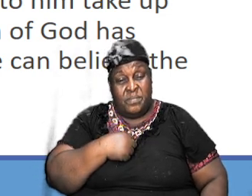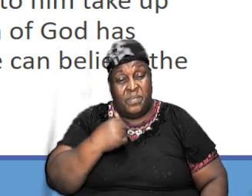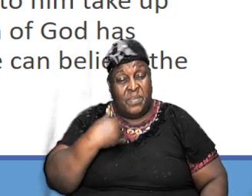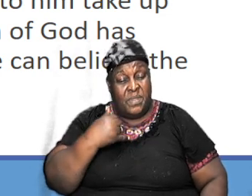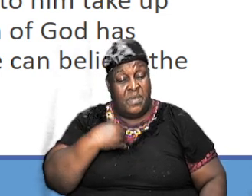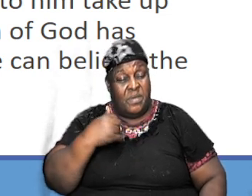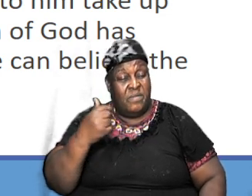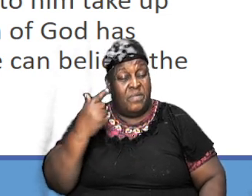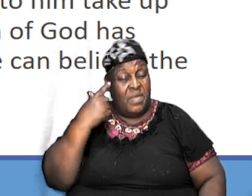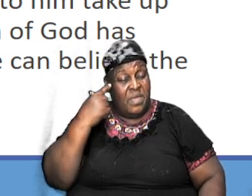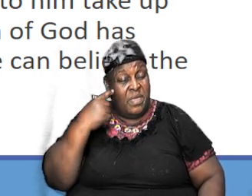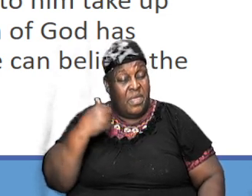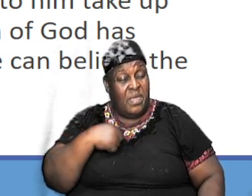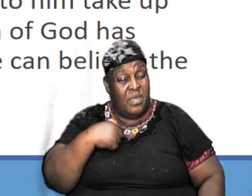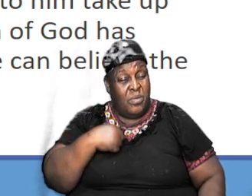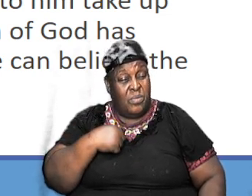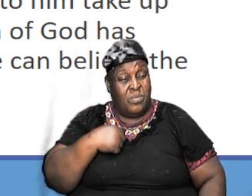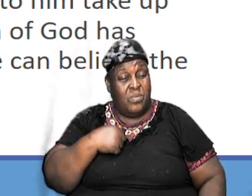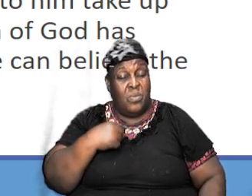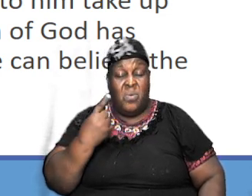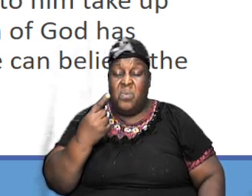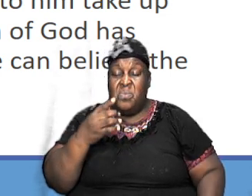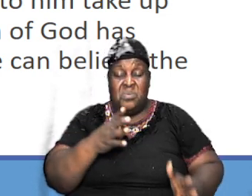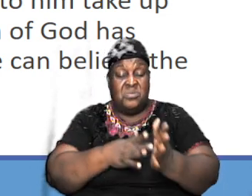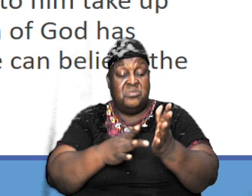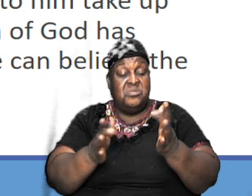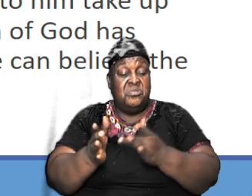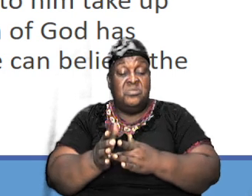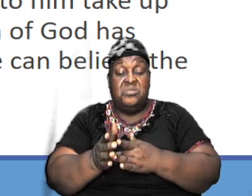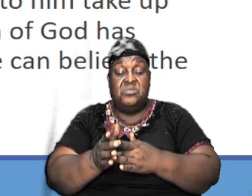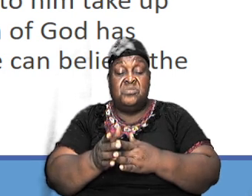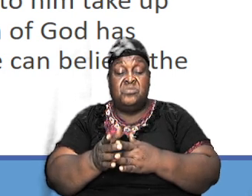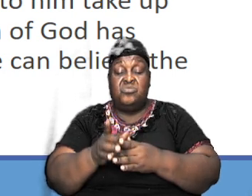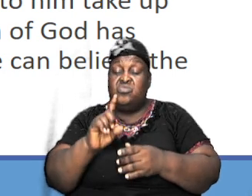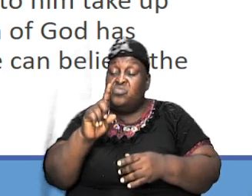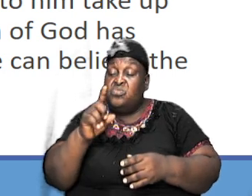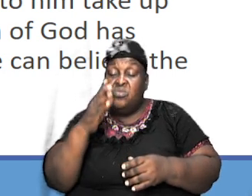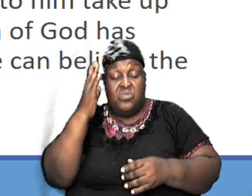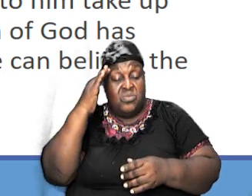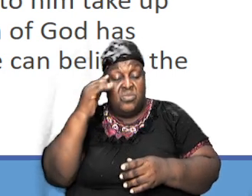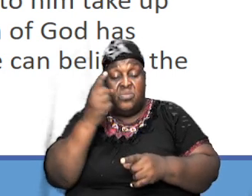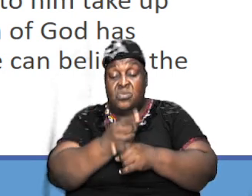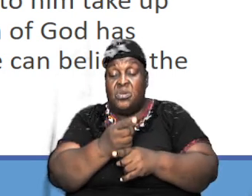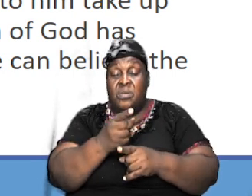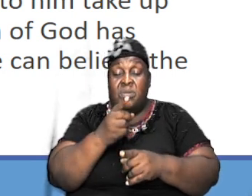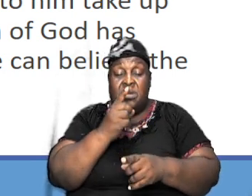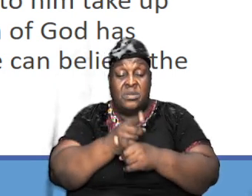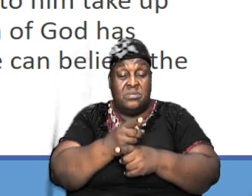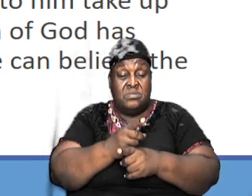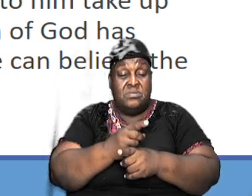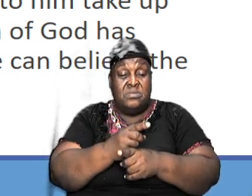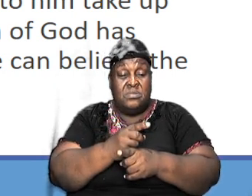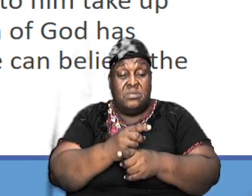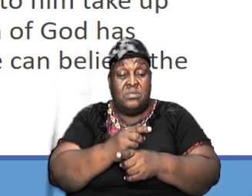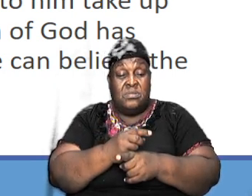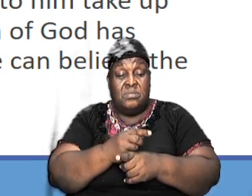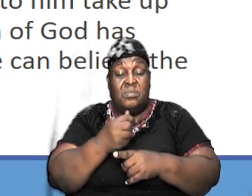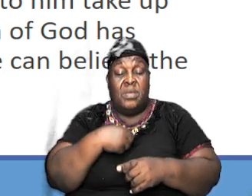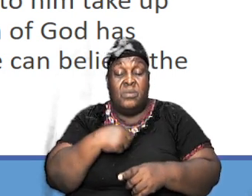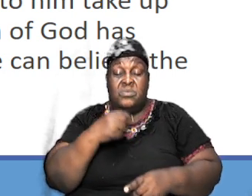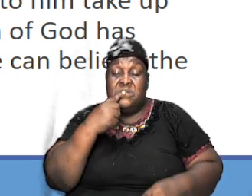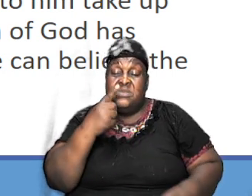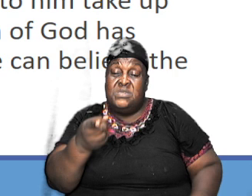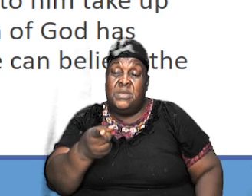to take a shot at this, only Jesus probably truly knows the correct answer for this. But if I was to take a shot at it, I would